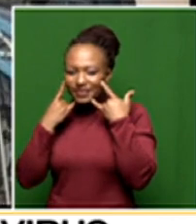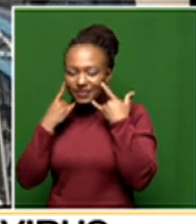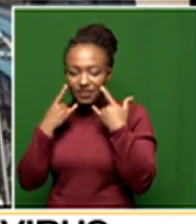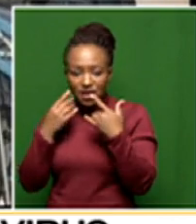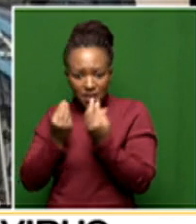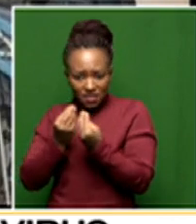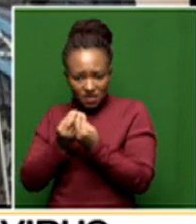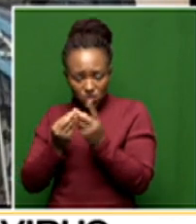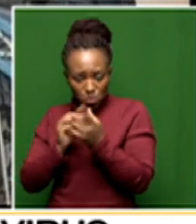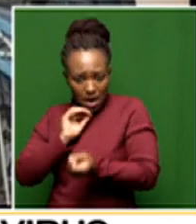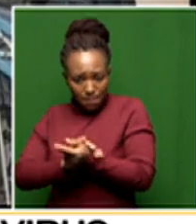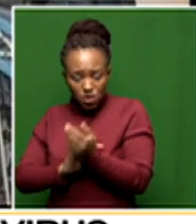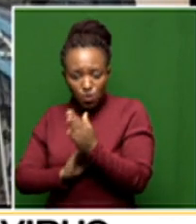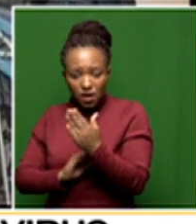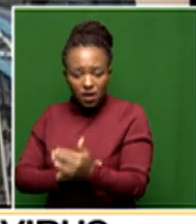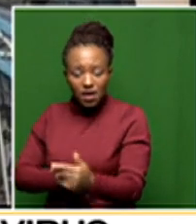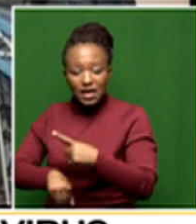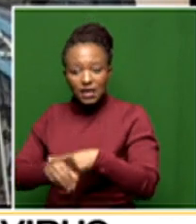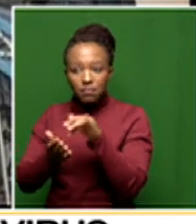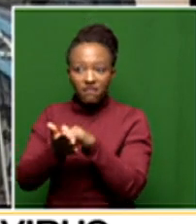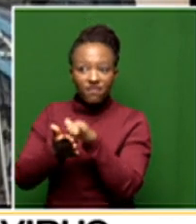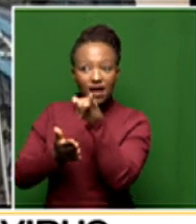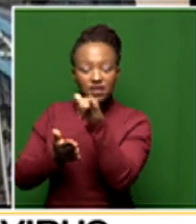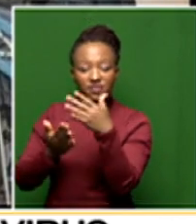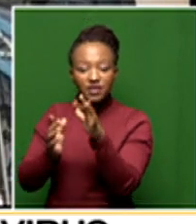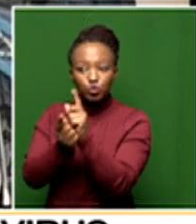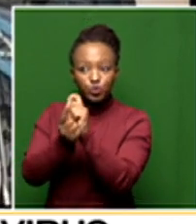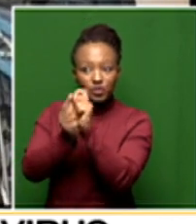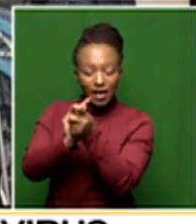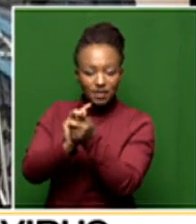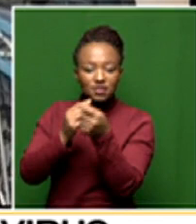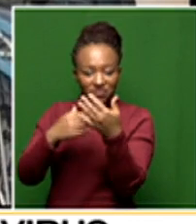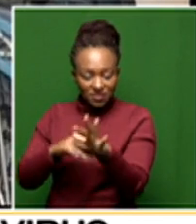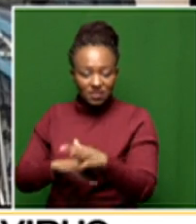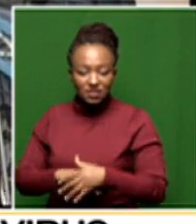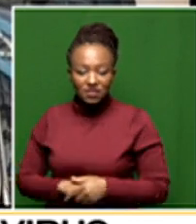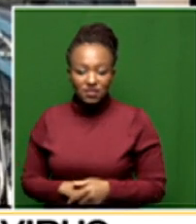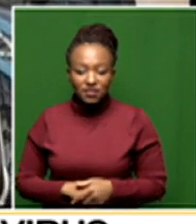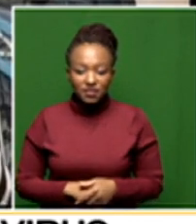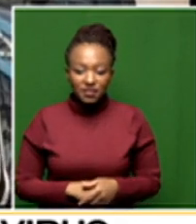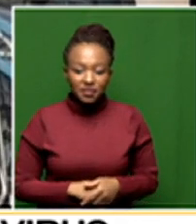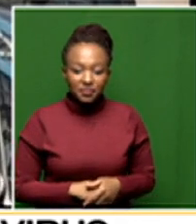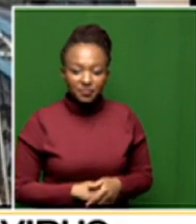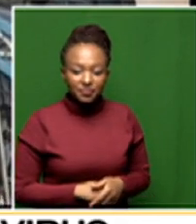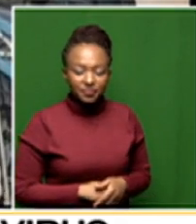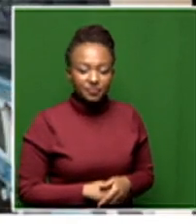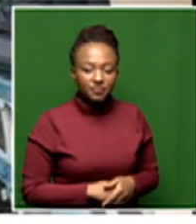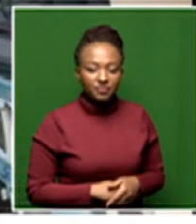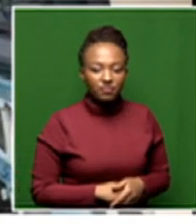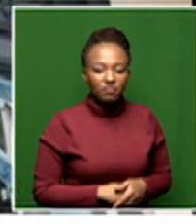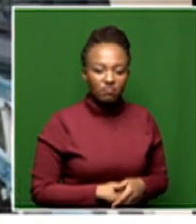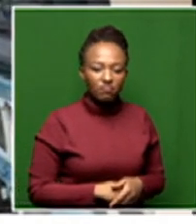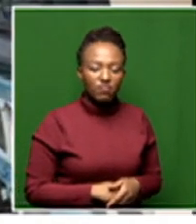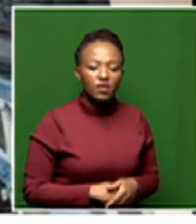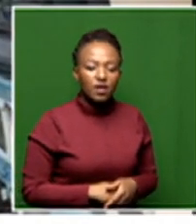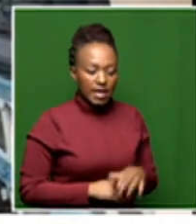are there things that are going to happen during flights that have completely changed as we know it? So the short answer is